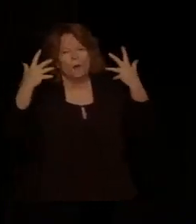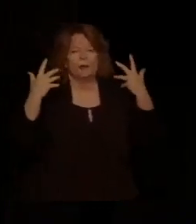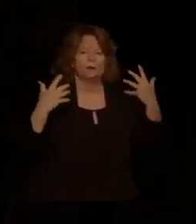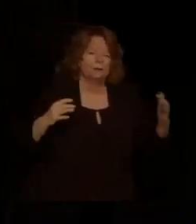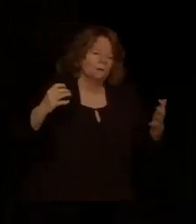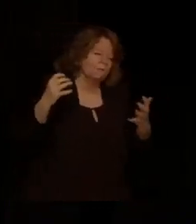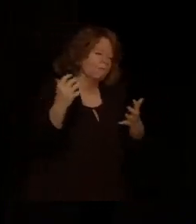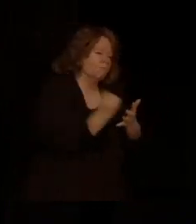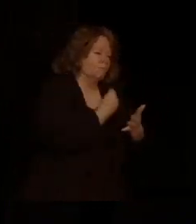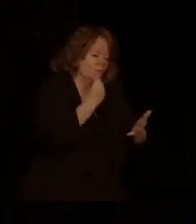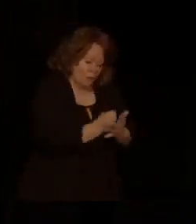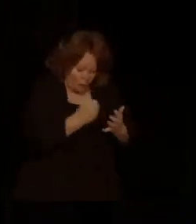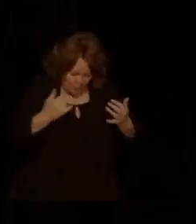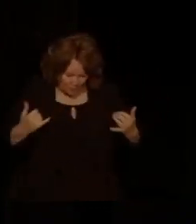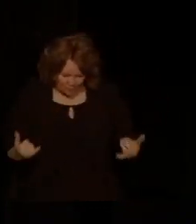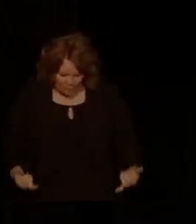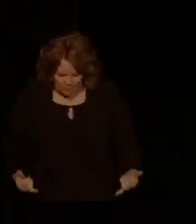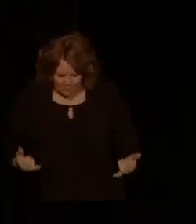the present has